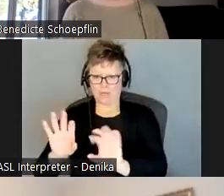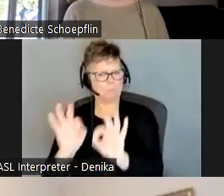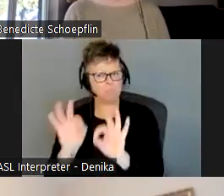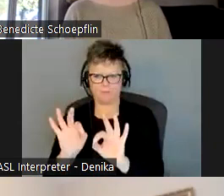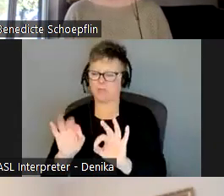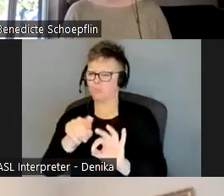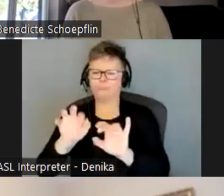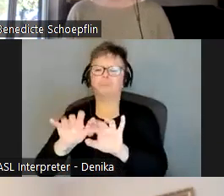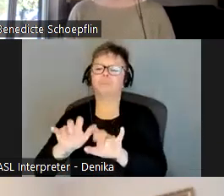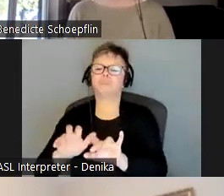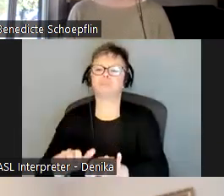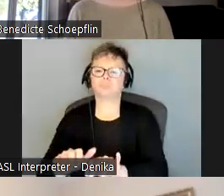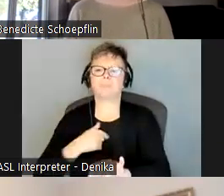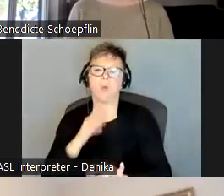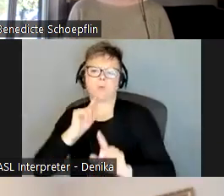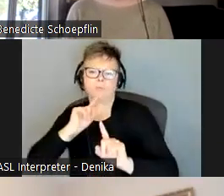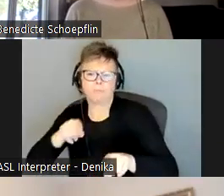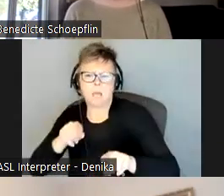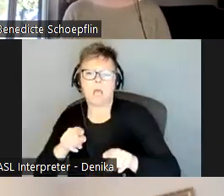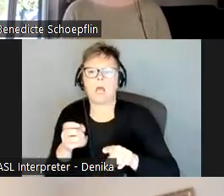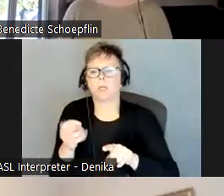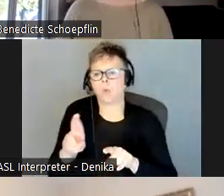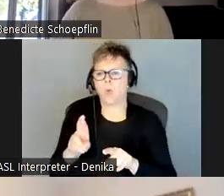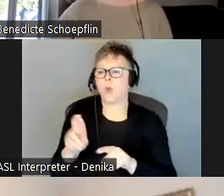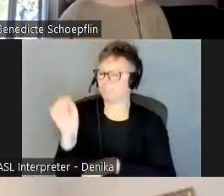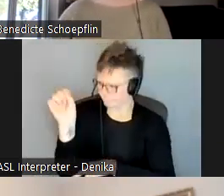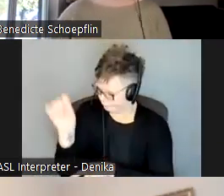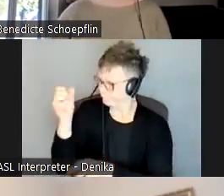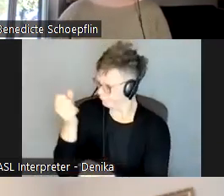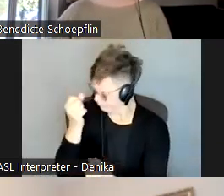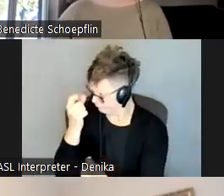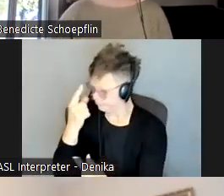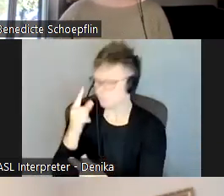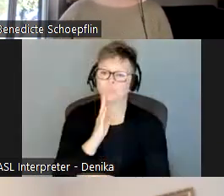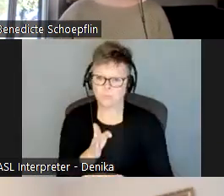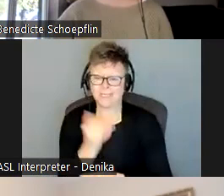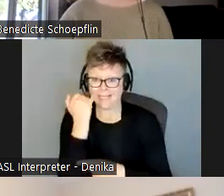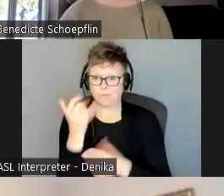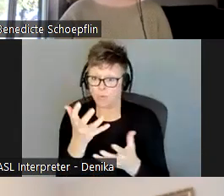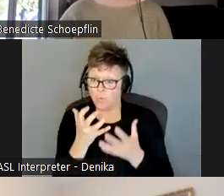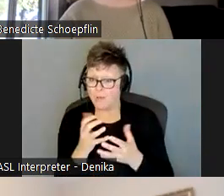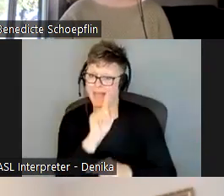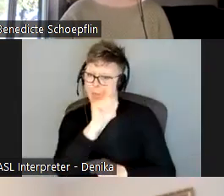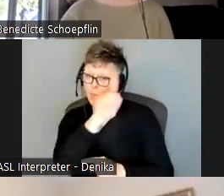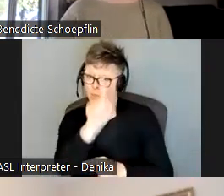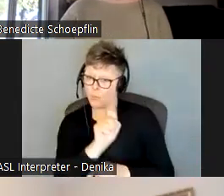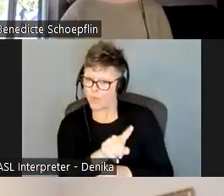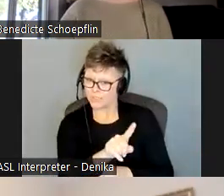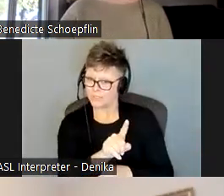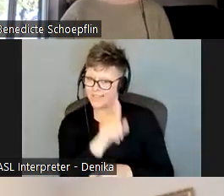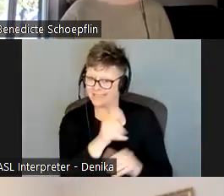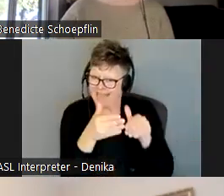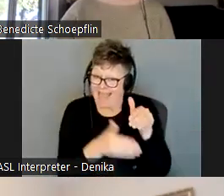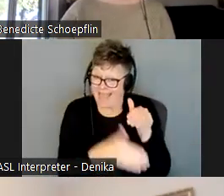to respond or kind of echo what you're saying. If you're looking to type a question to be asked at the end of